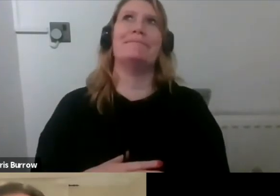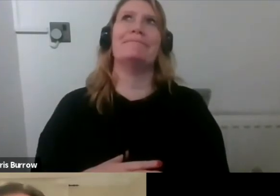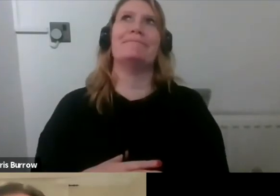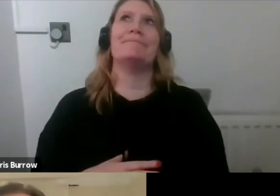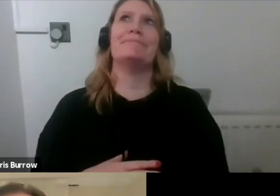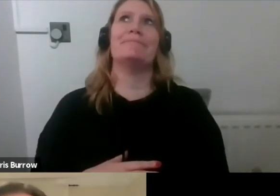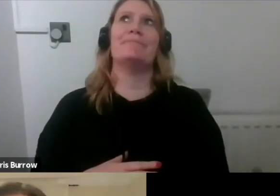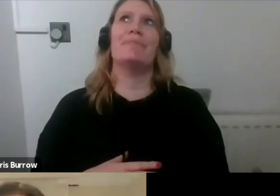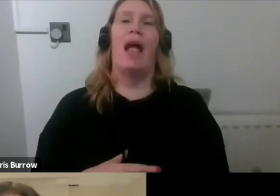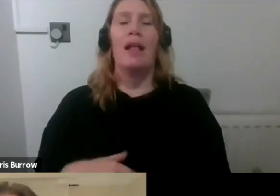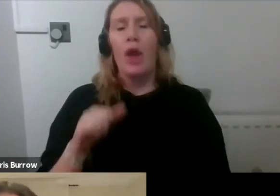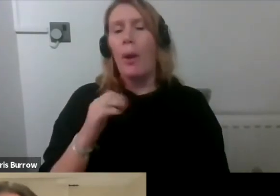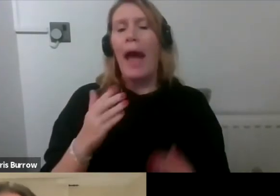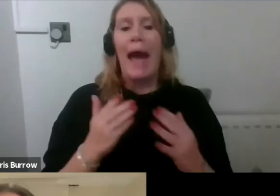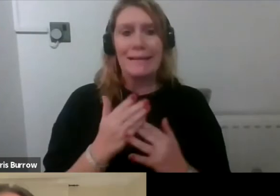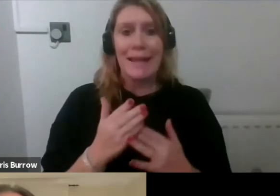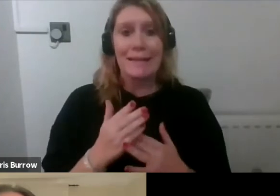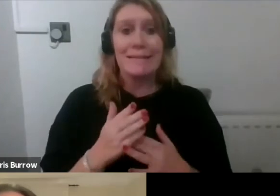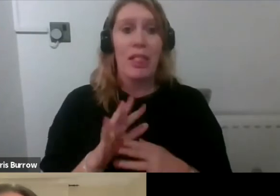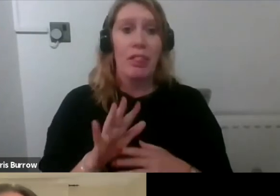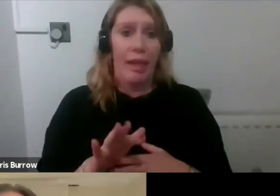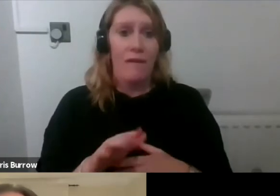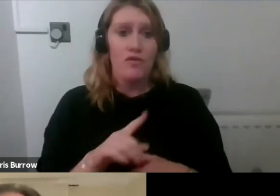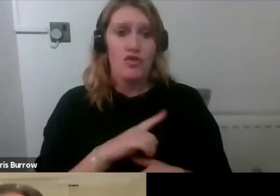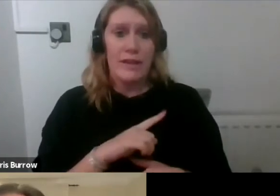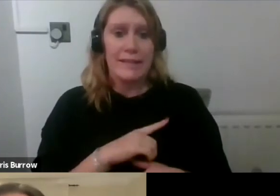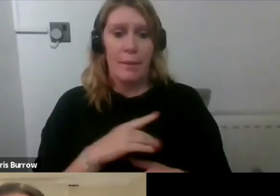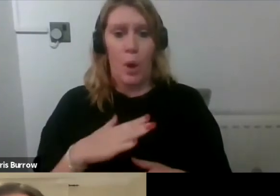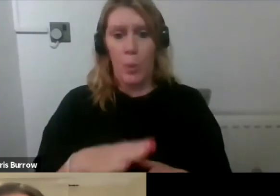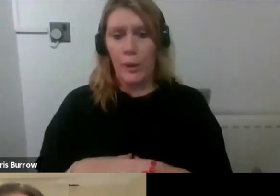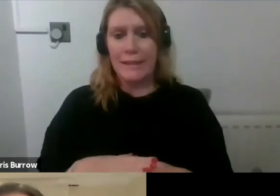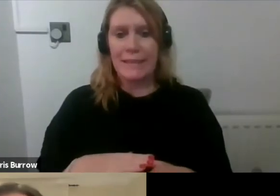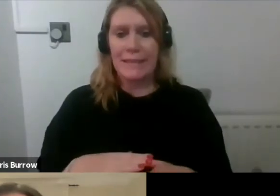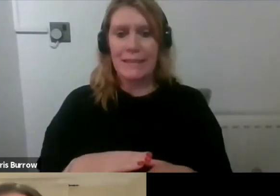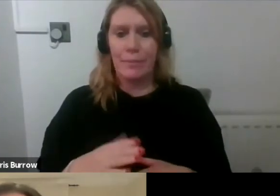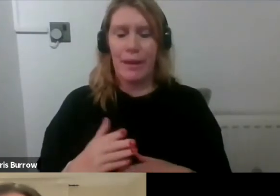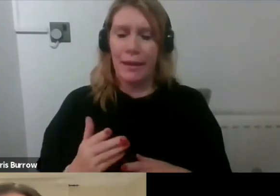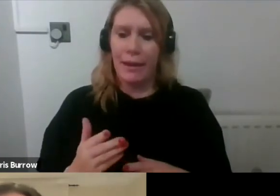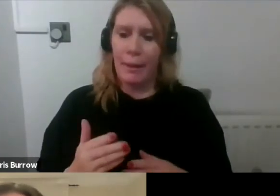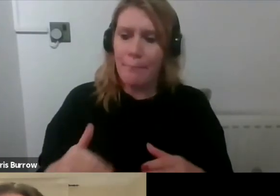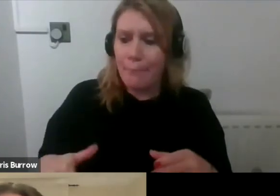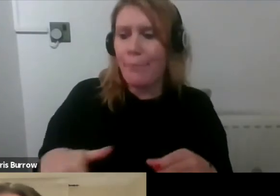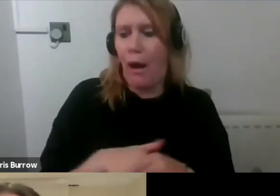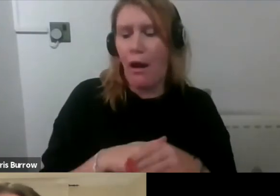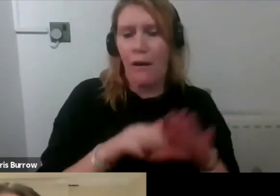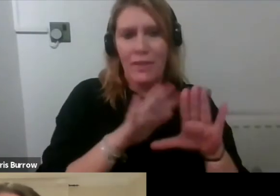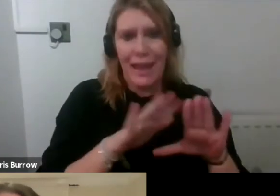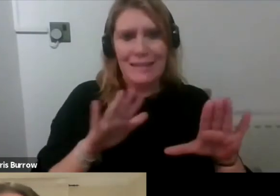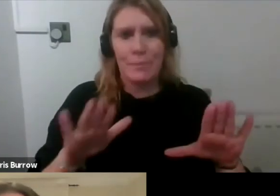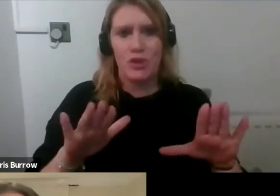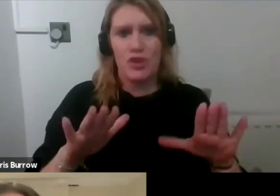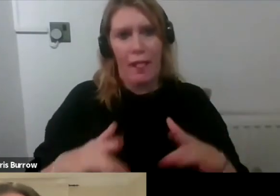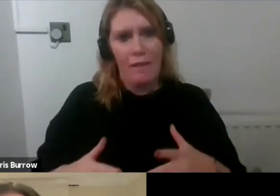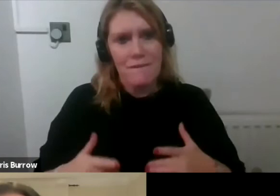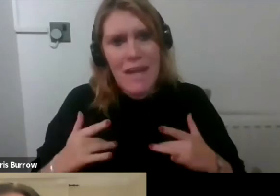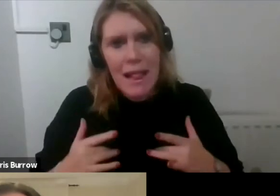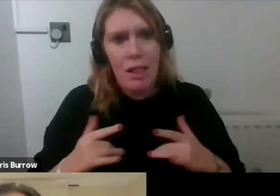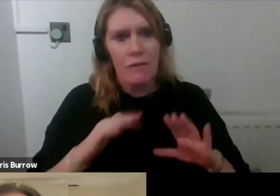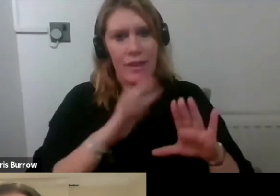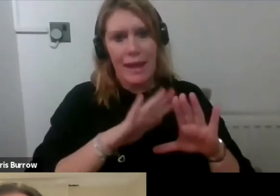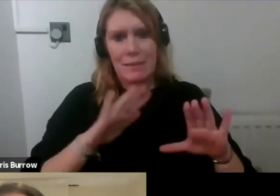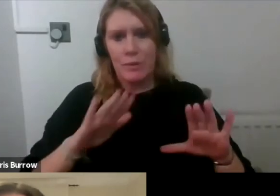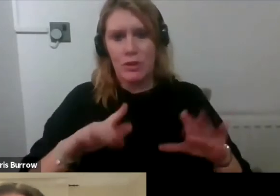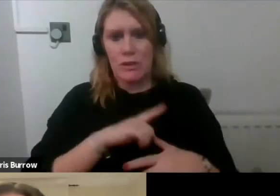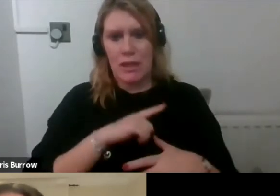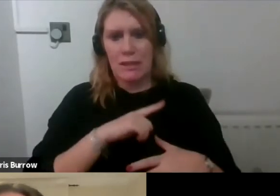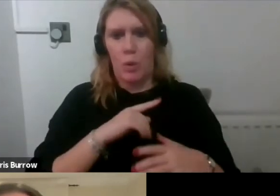there to do a job, right? But, I wanted it to be part of the exhibition and part of the vibe of the exhibition. So we invented this talk text